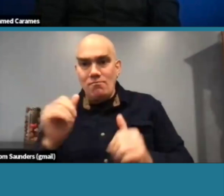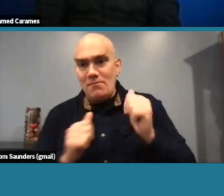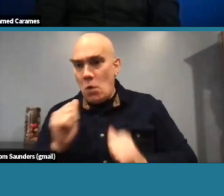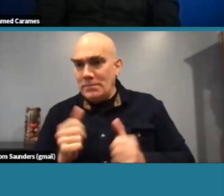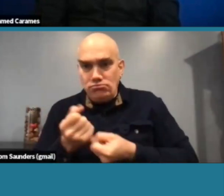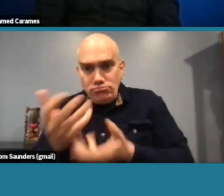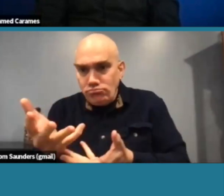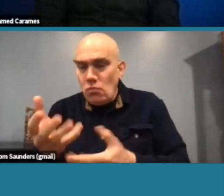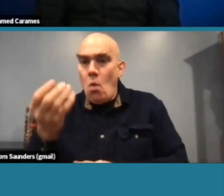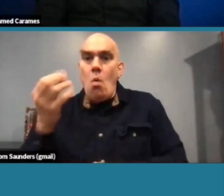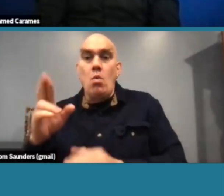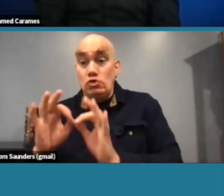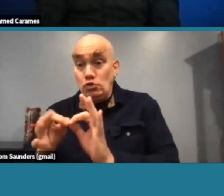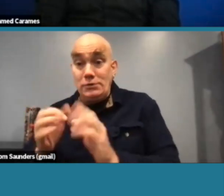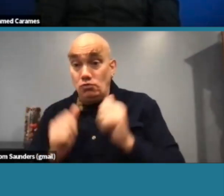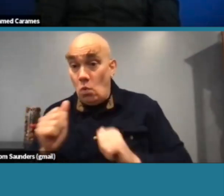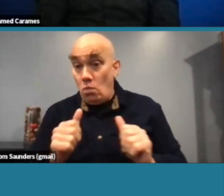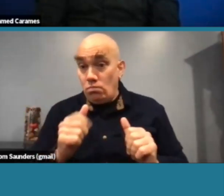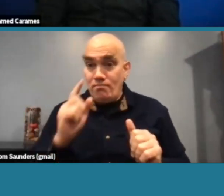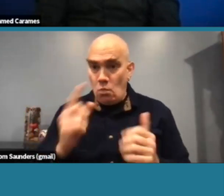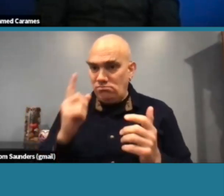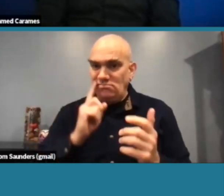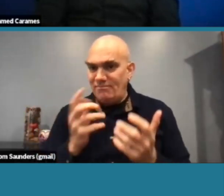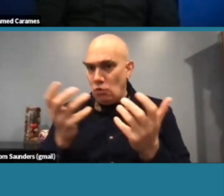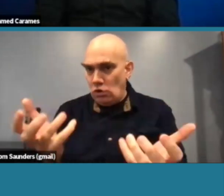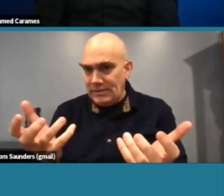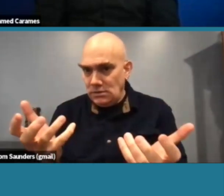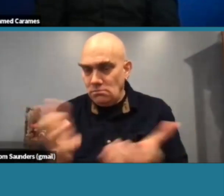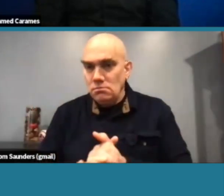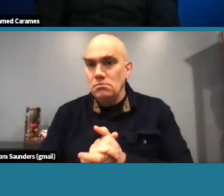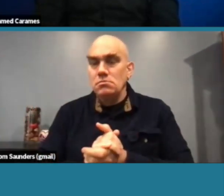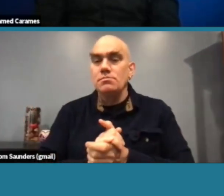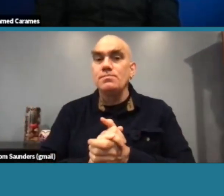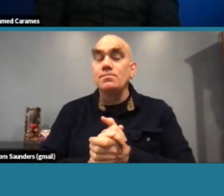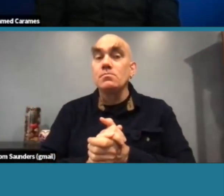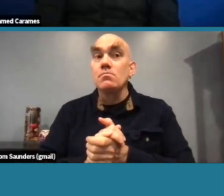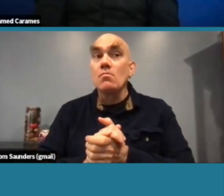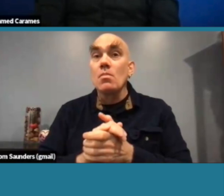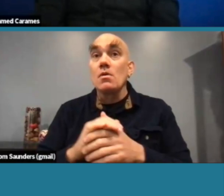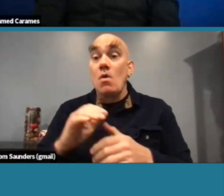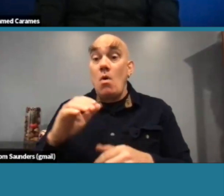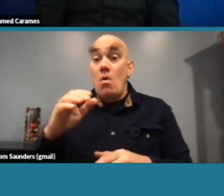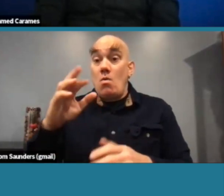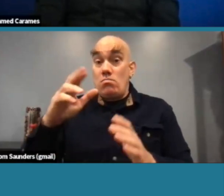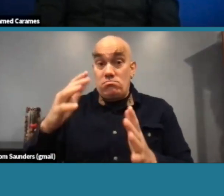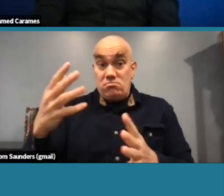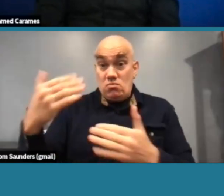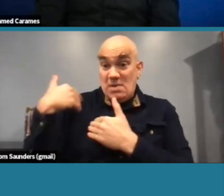ASL. It could be a part of the performance, it could be theater interpreting for the audience.